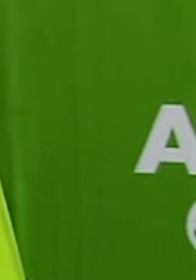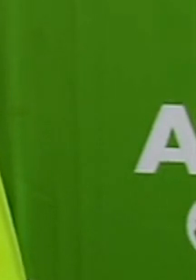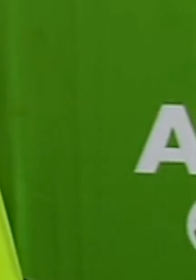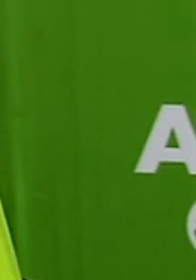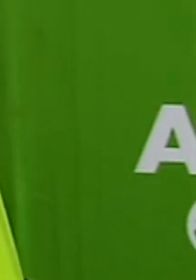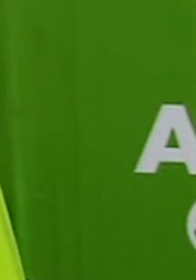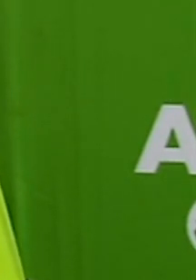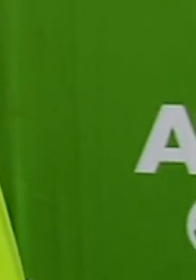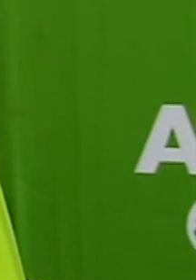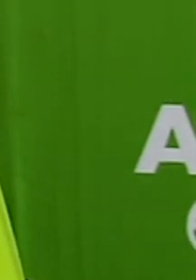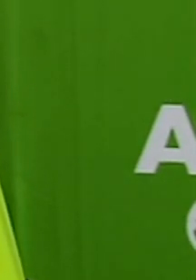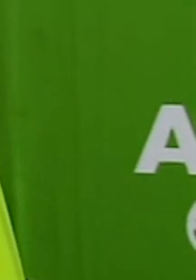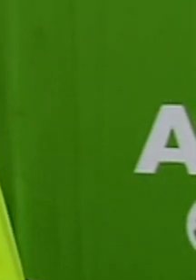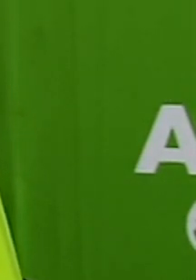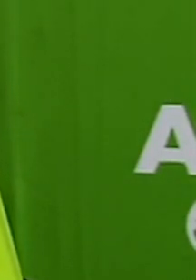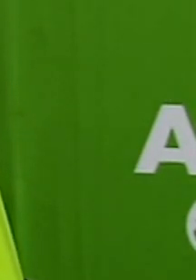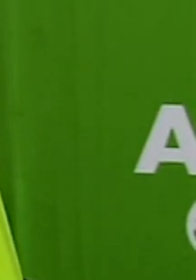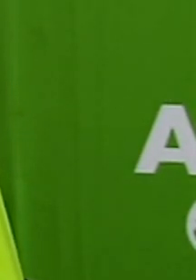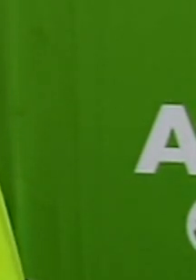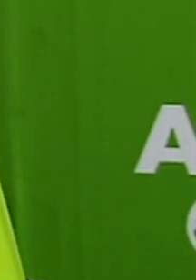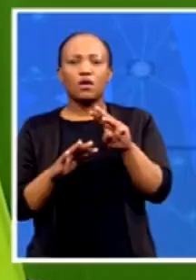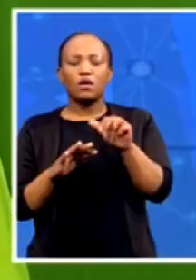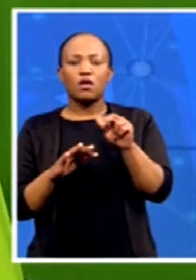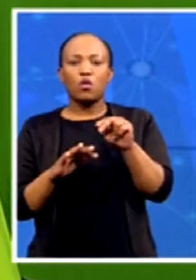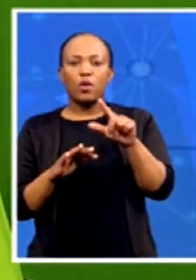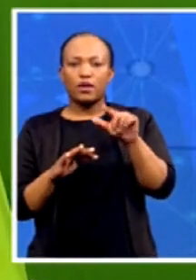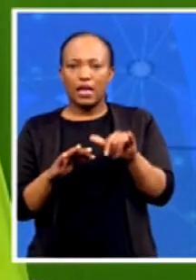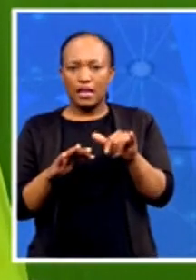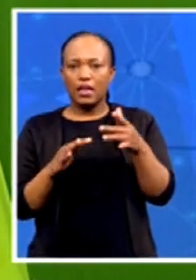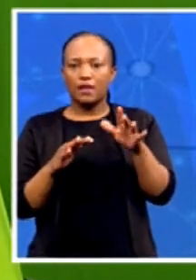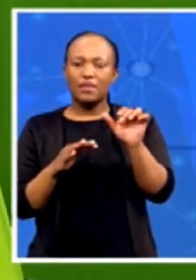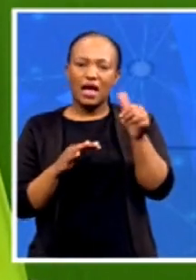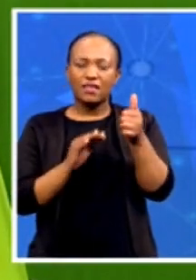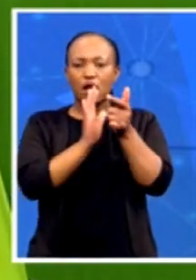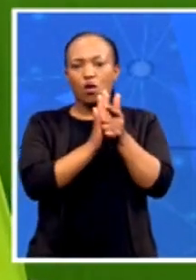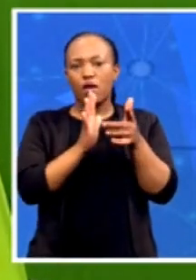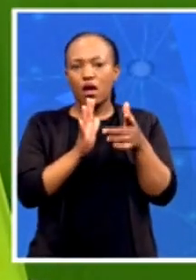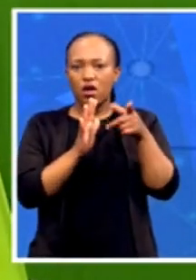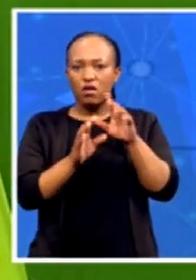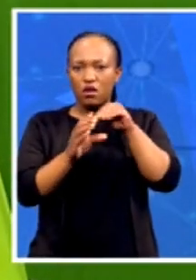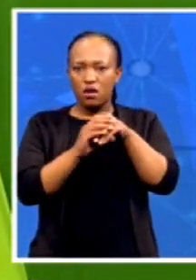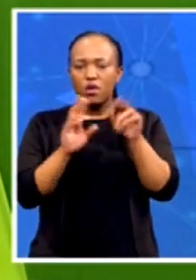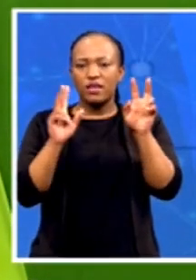Wendell, the lead attorney in this matter. Are you aware that he's never had a sleep